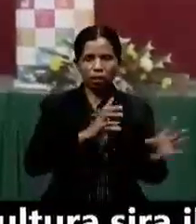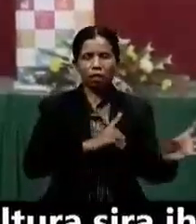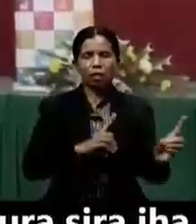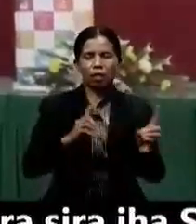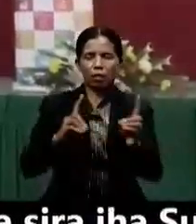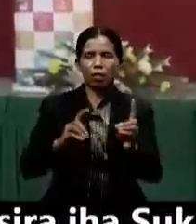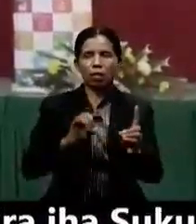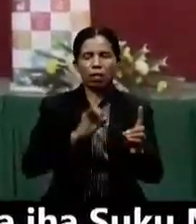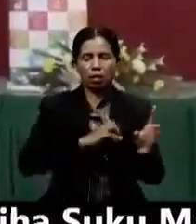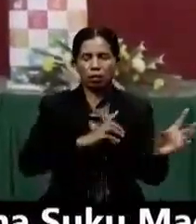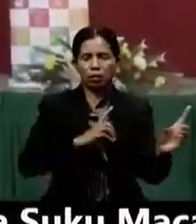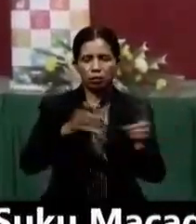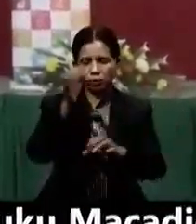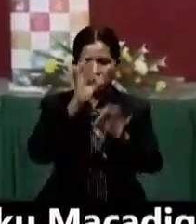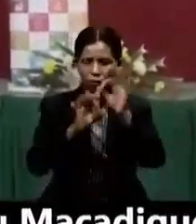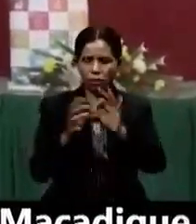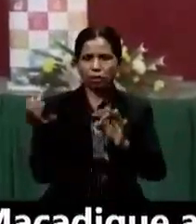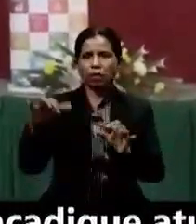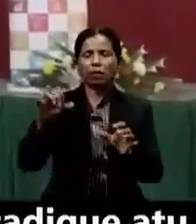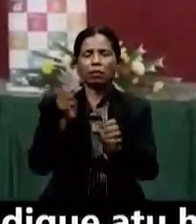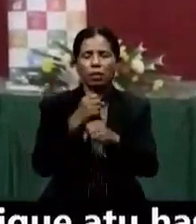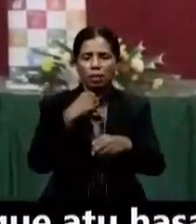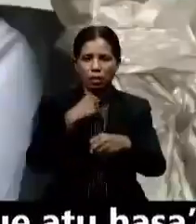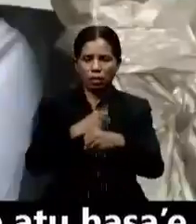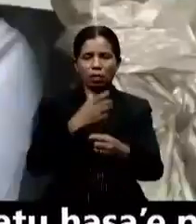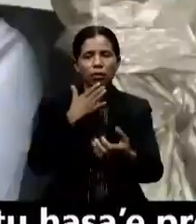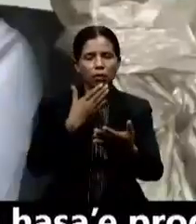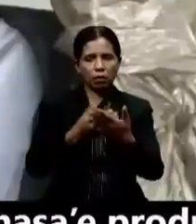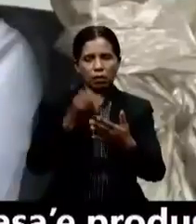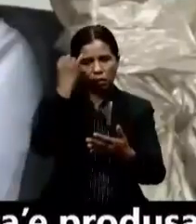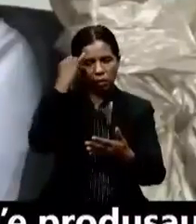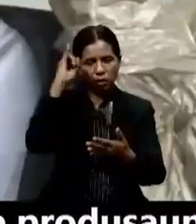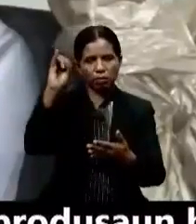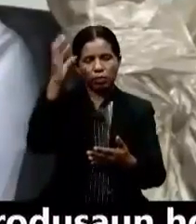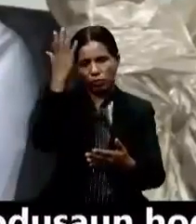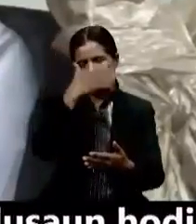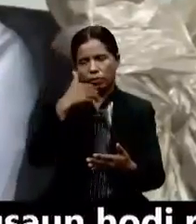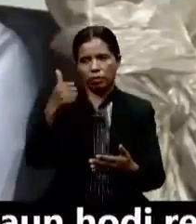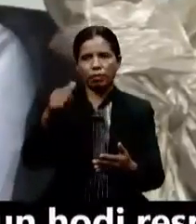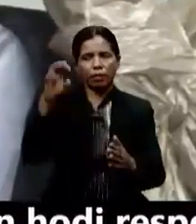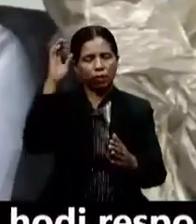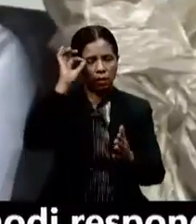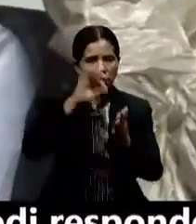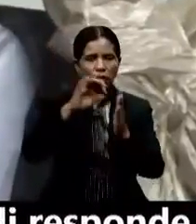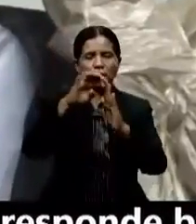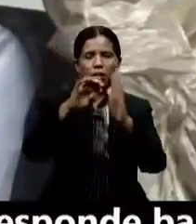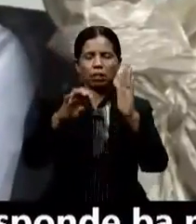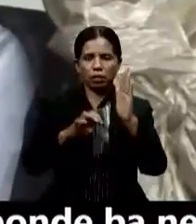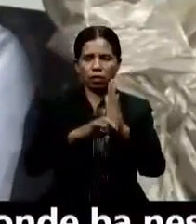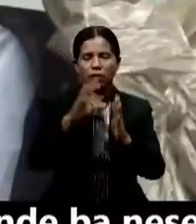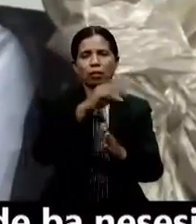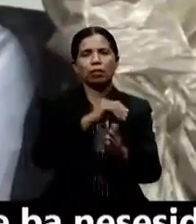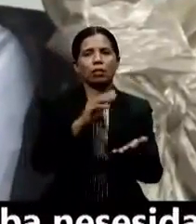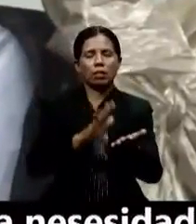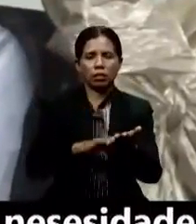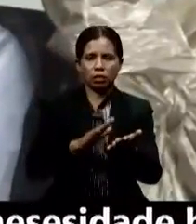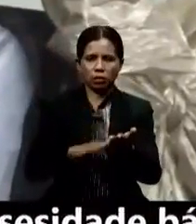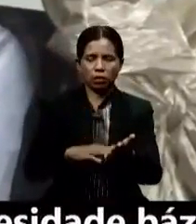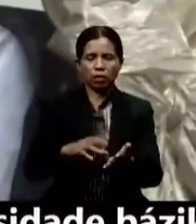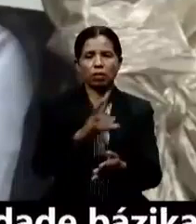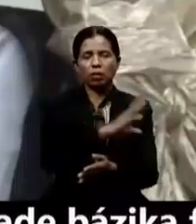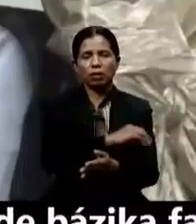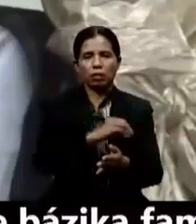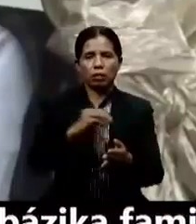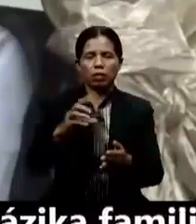I do believe they can bring something brilliant idea. Entretanto, o secretário-estado do Ensino Secundário Israel no Ensino Secundário